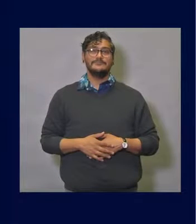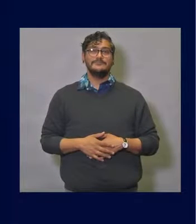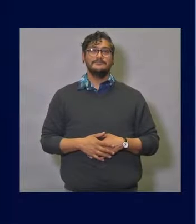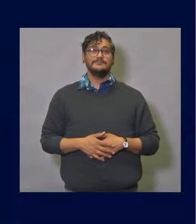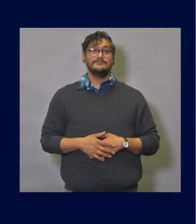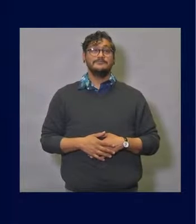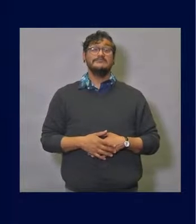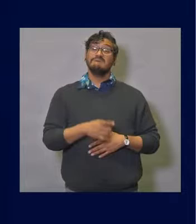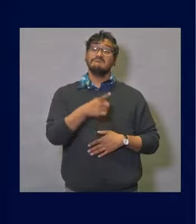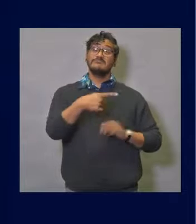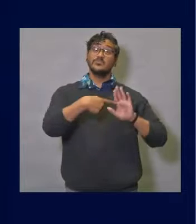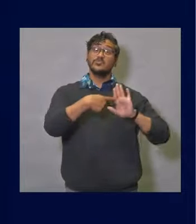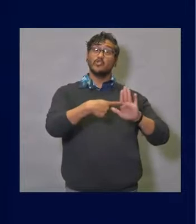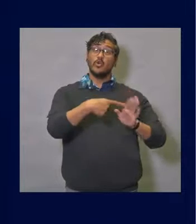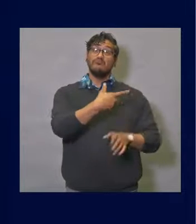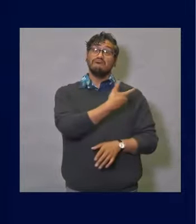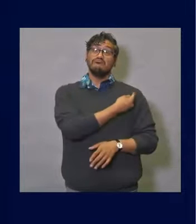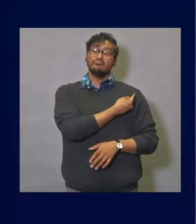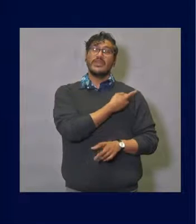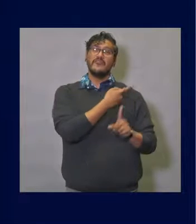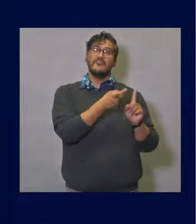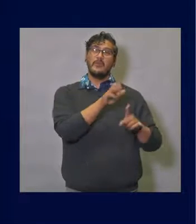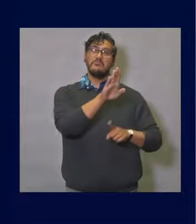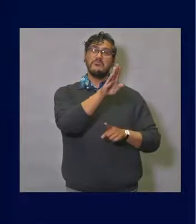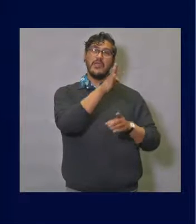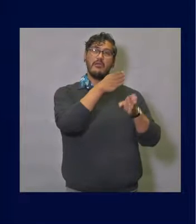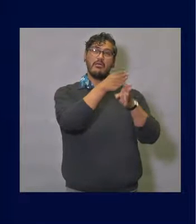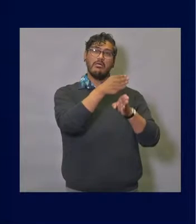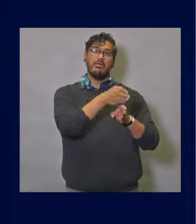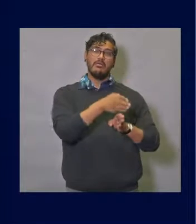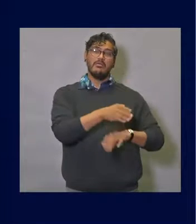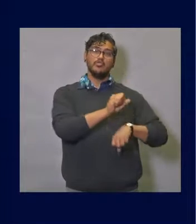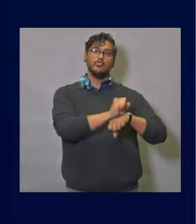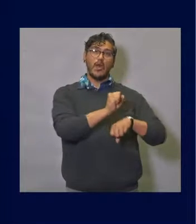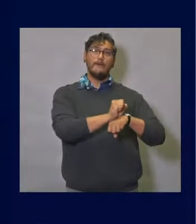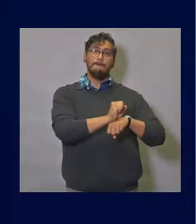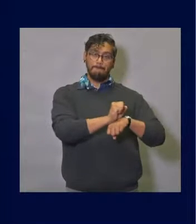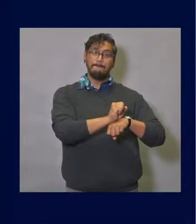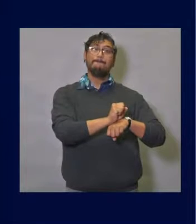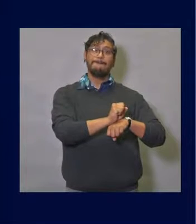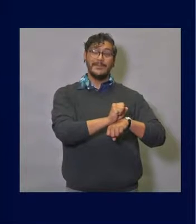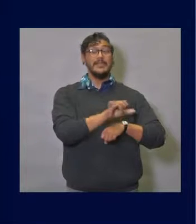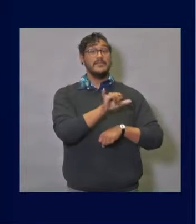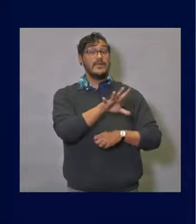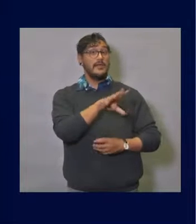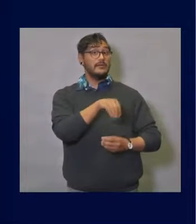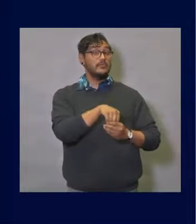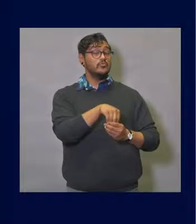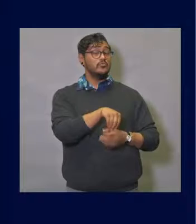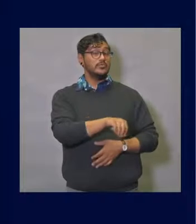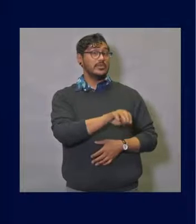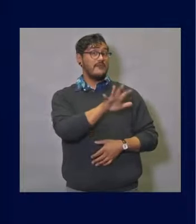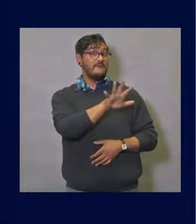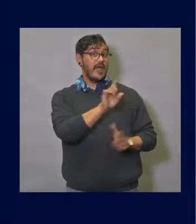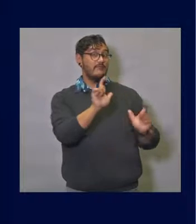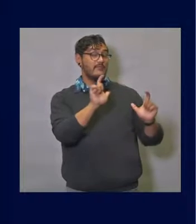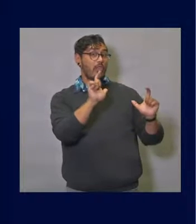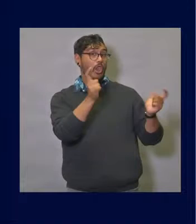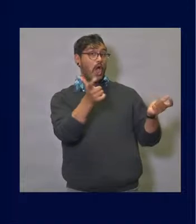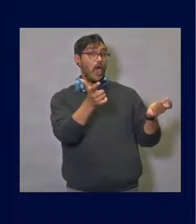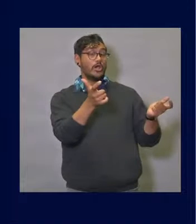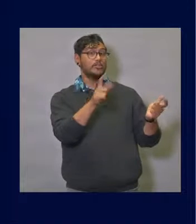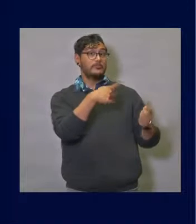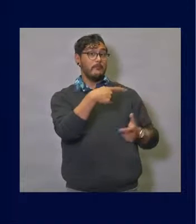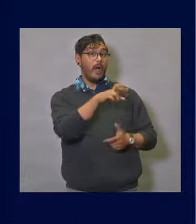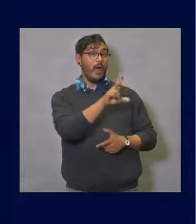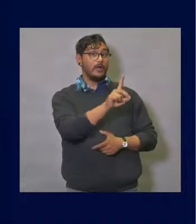This table shows vaccinations by occupation at just the county-run sites, which includes our 5 large capacity pods